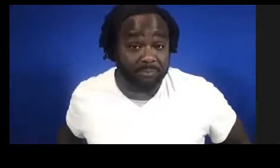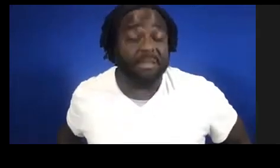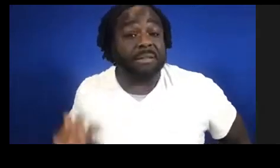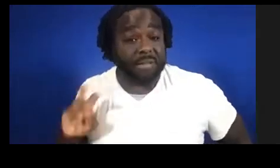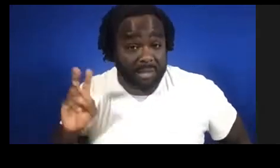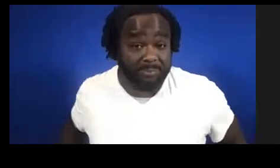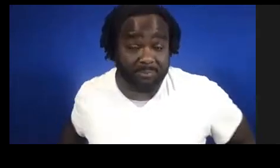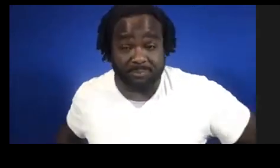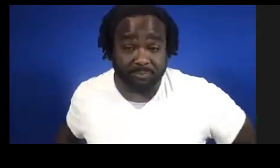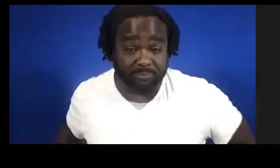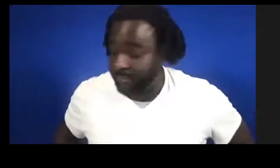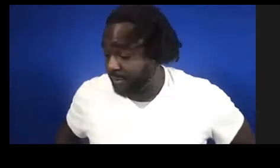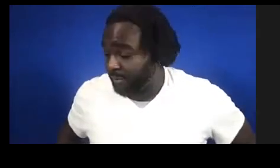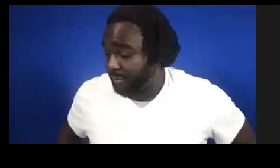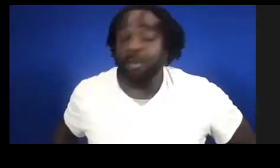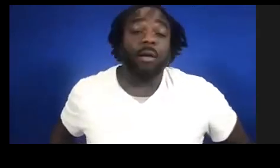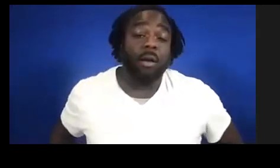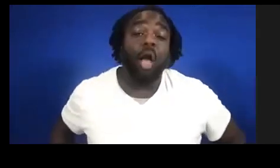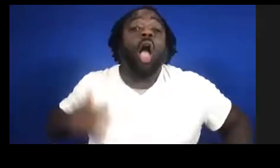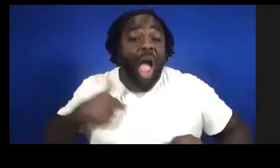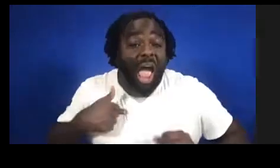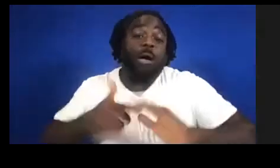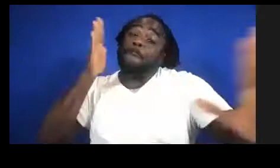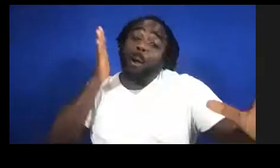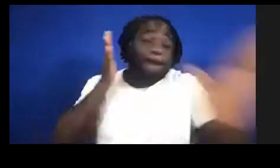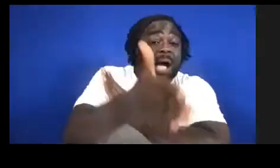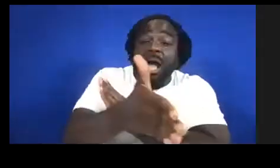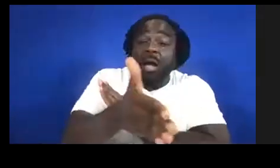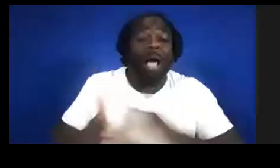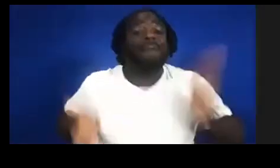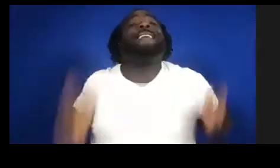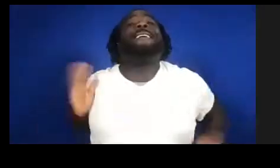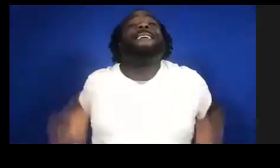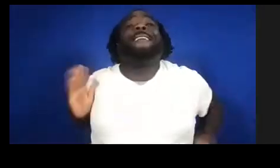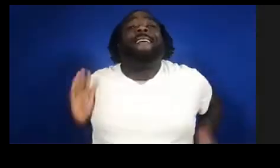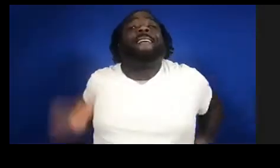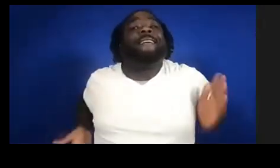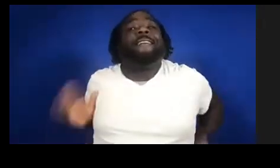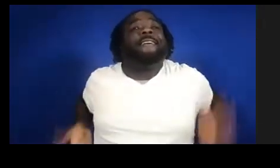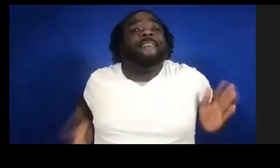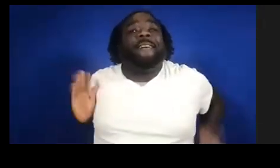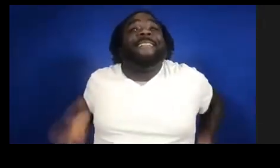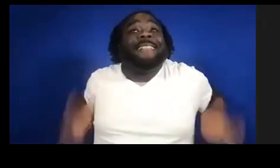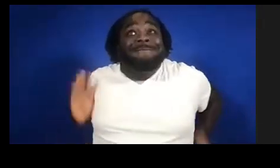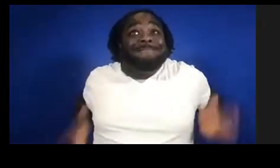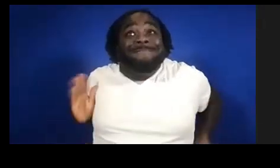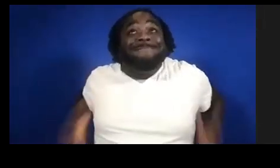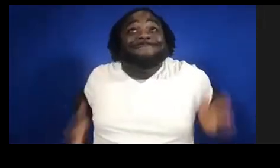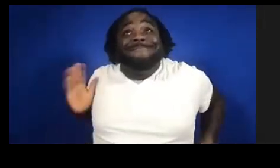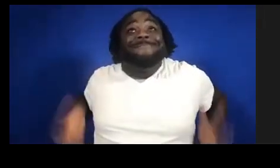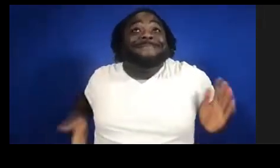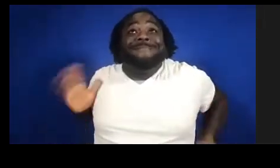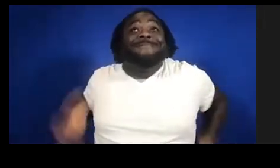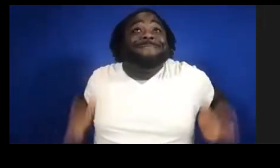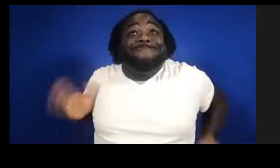Snakes, like for real, snakes. I got to worry about snakes now on the trail. So I ain't just